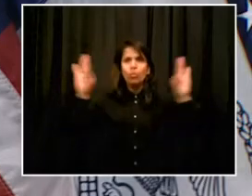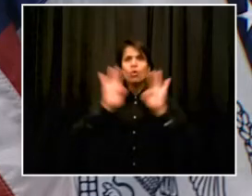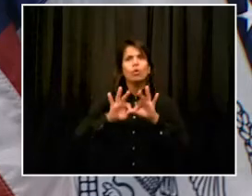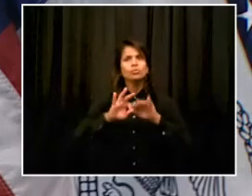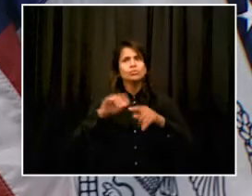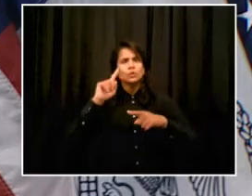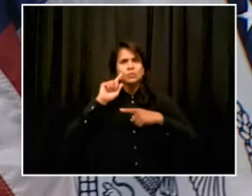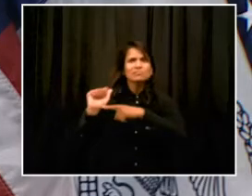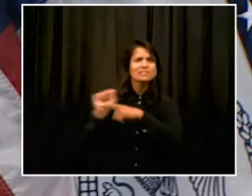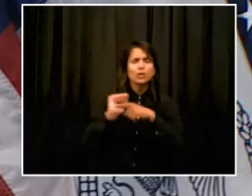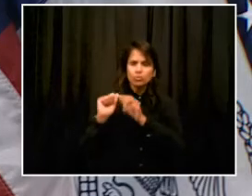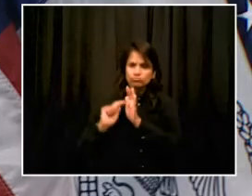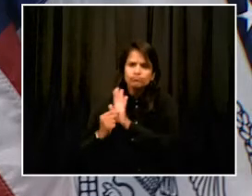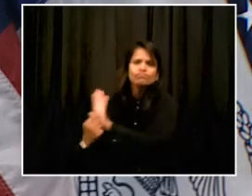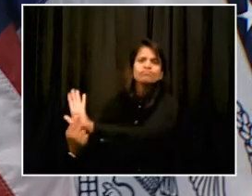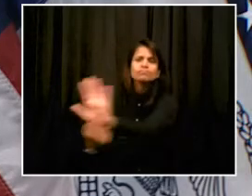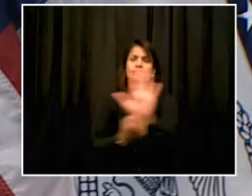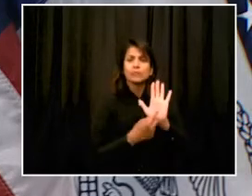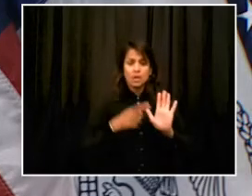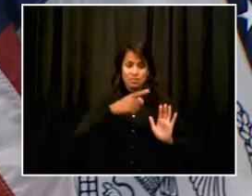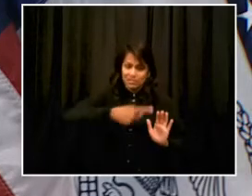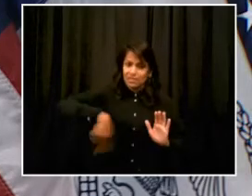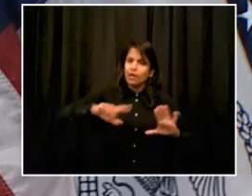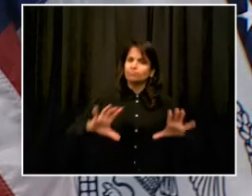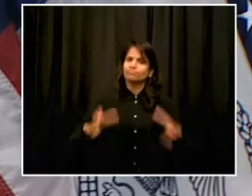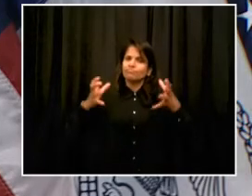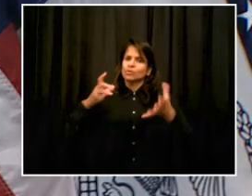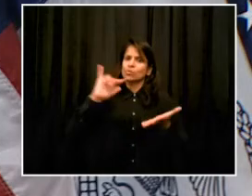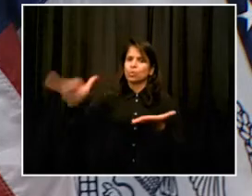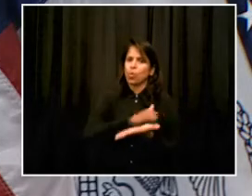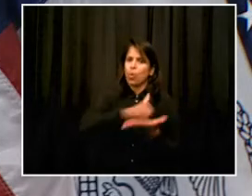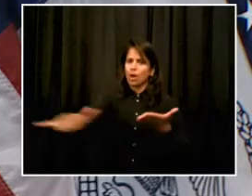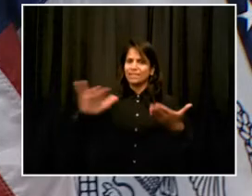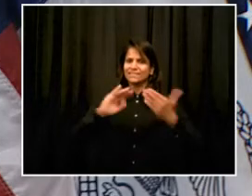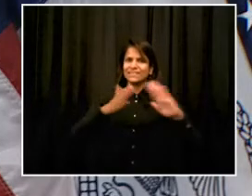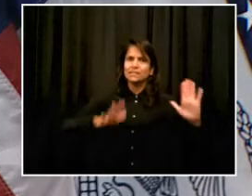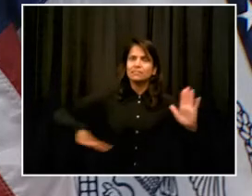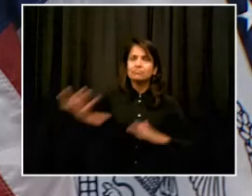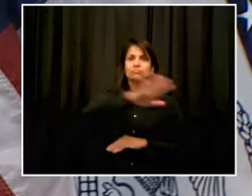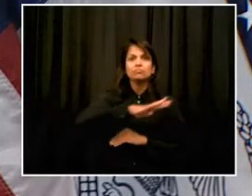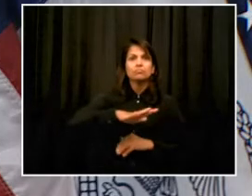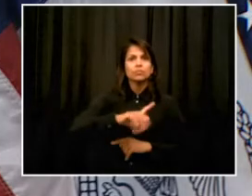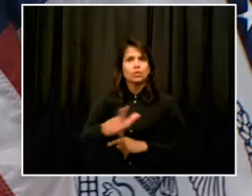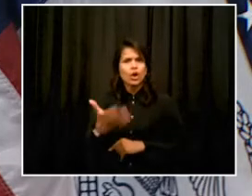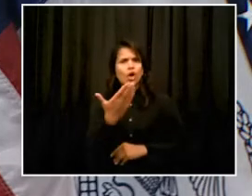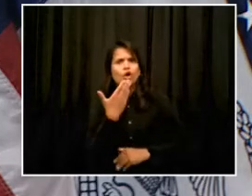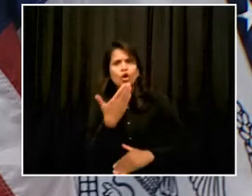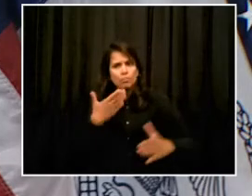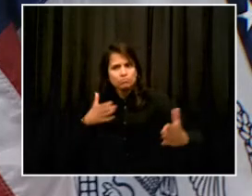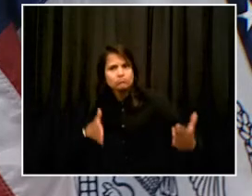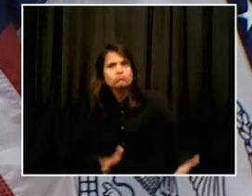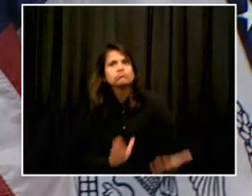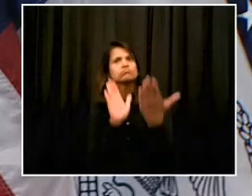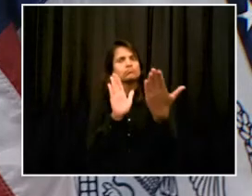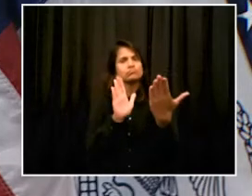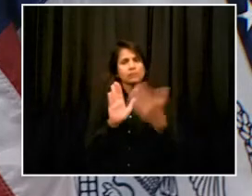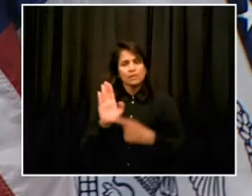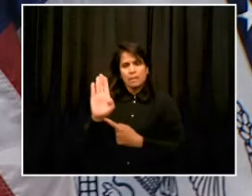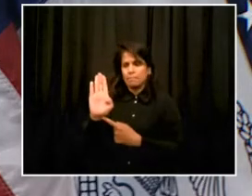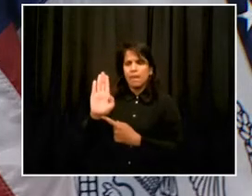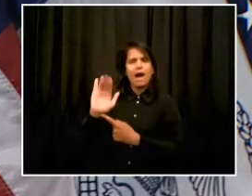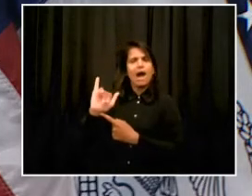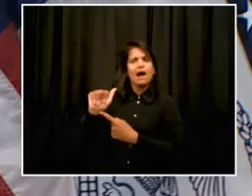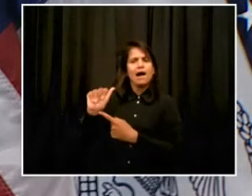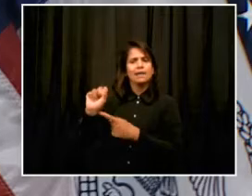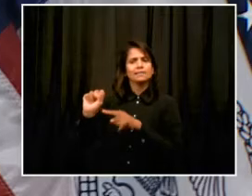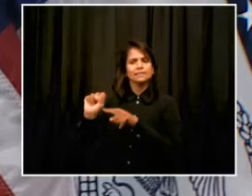biases that exist and that we've all had foisted upon us is to keep building more and more diverse leadership, to